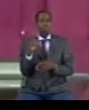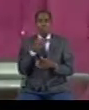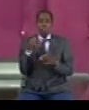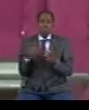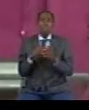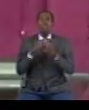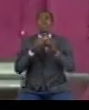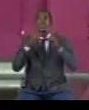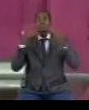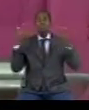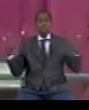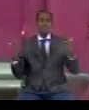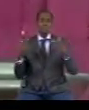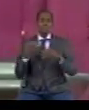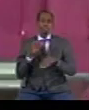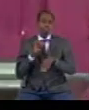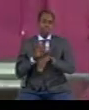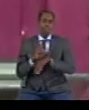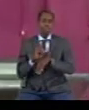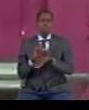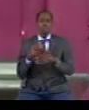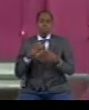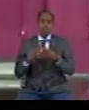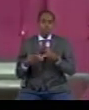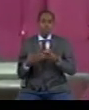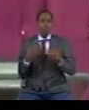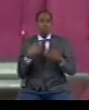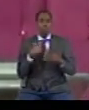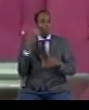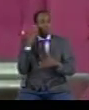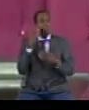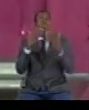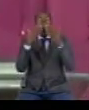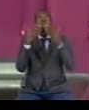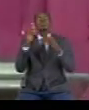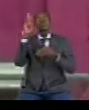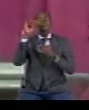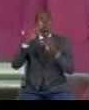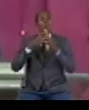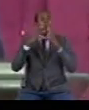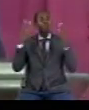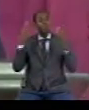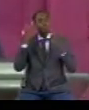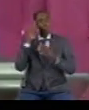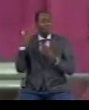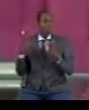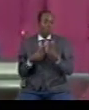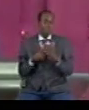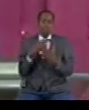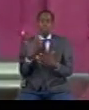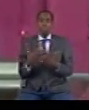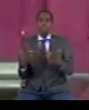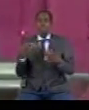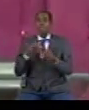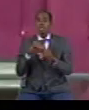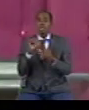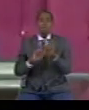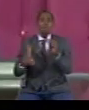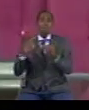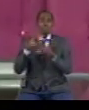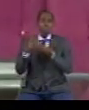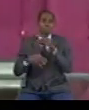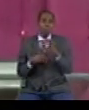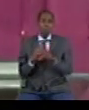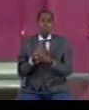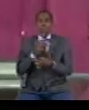us. So, brethren, let's pray and look unto the Lord and thank Him very much for all this thing. In all over the globe, wherever you